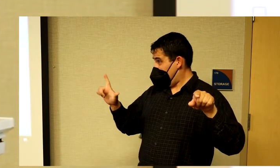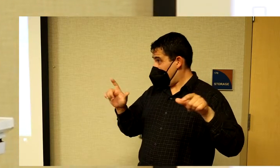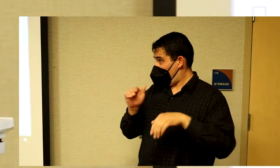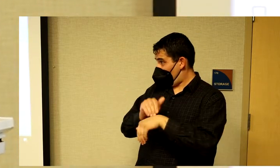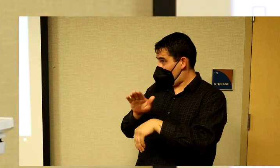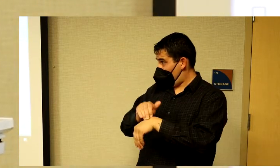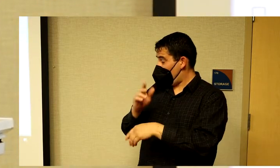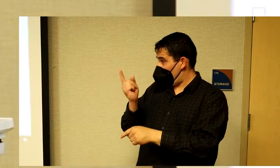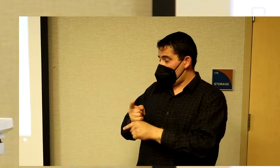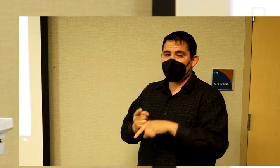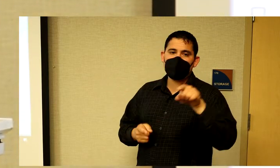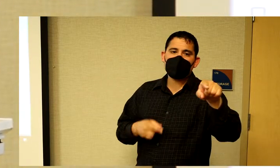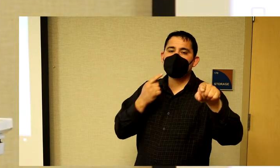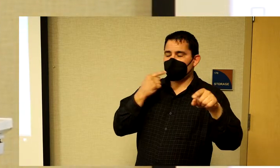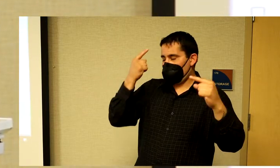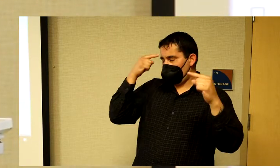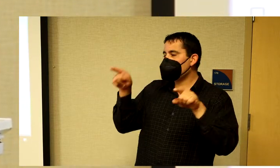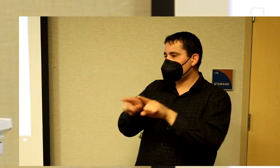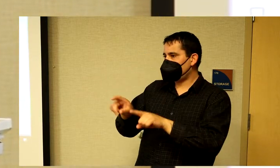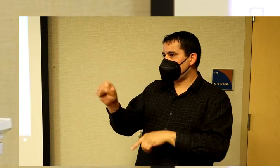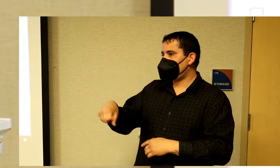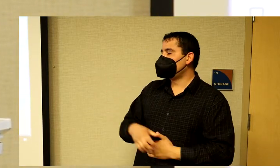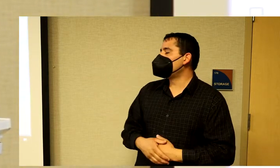Just tell you.